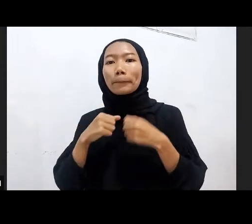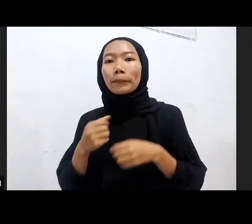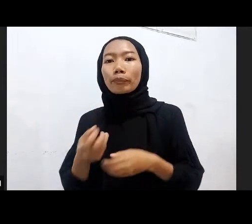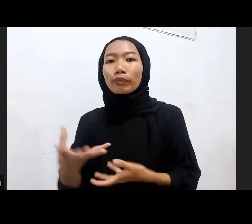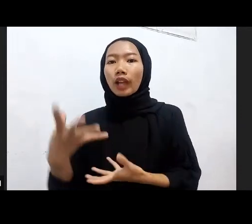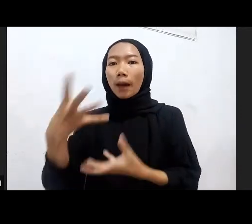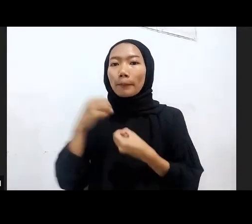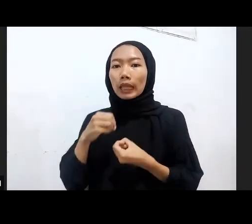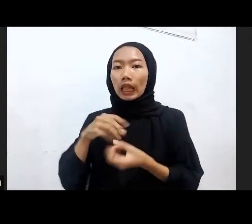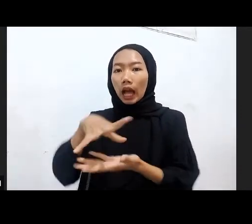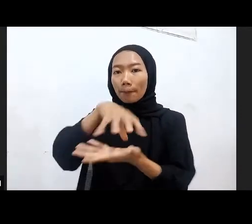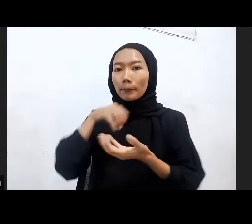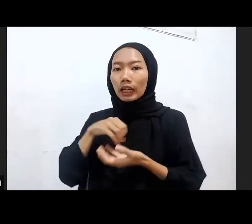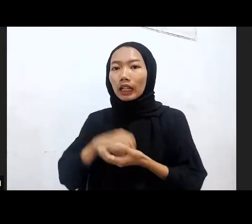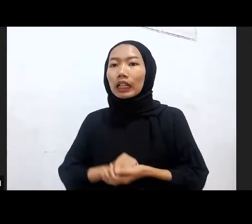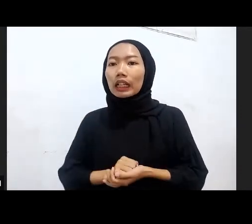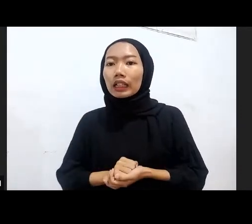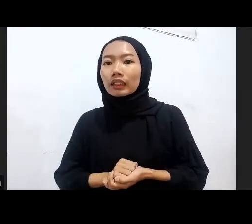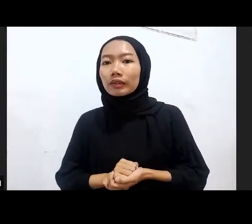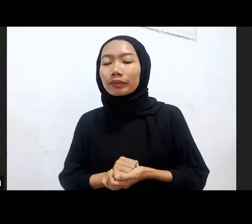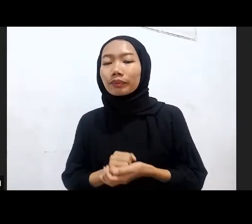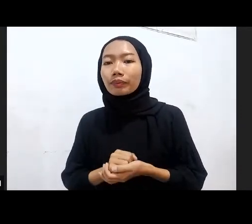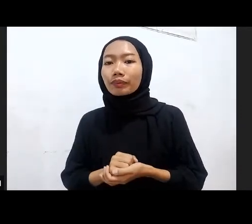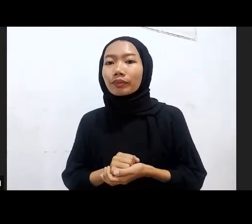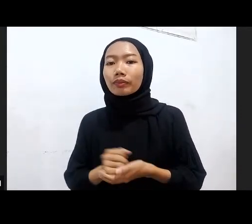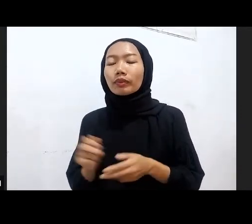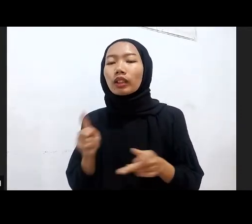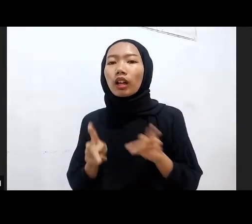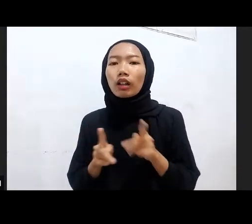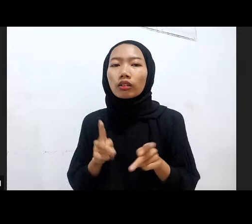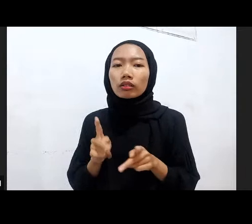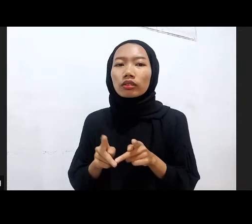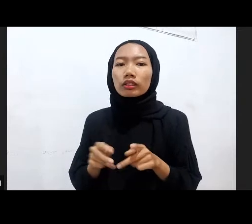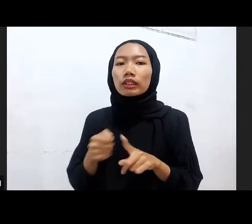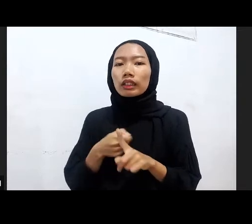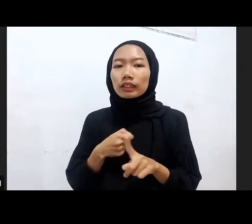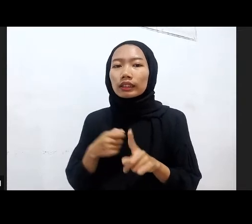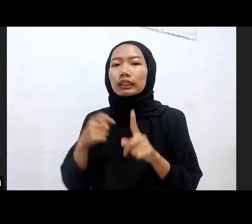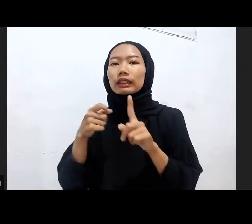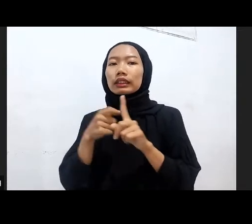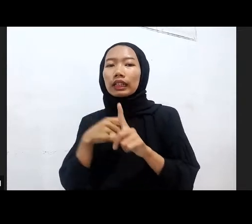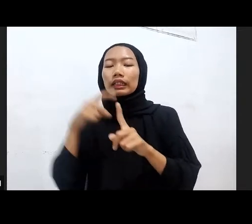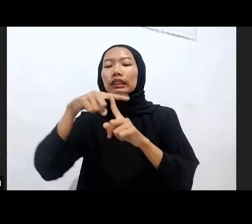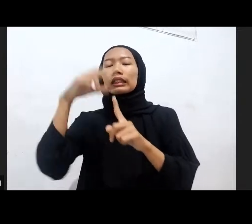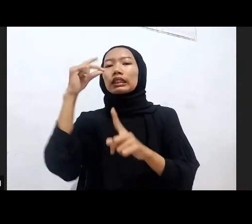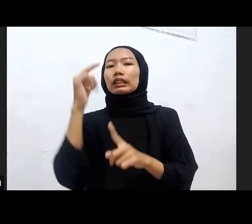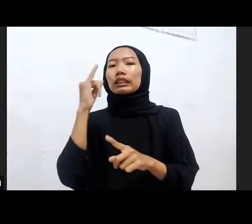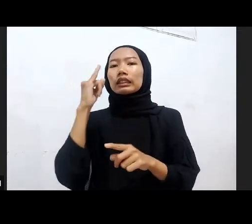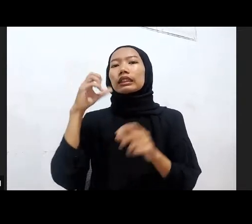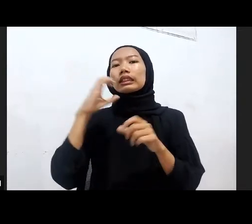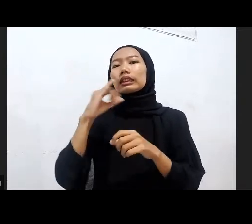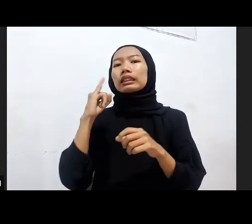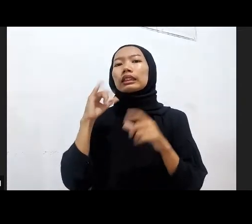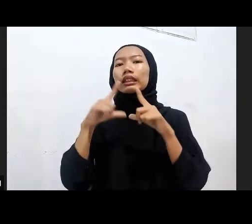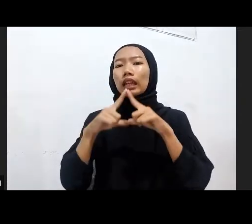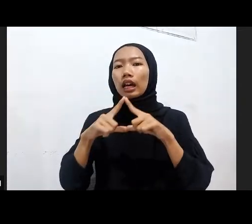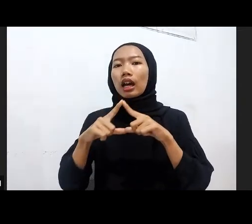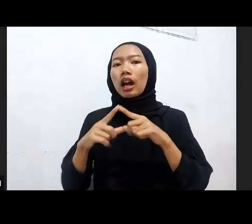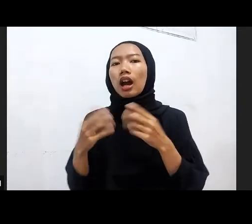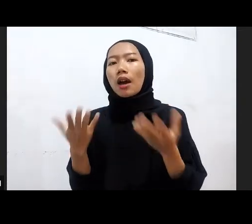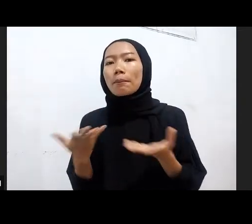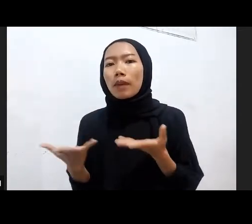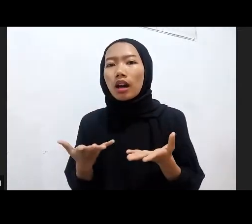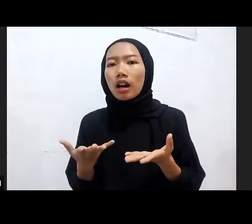core ideas of accessible healthcare is recognizing